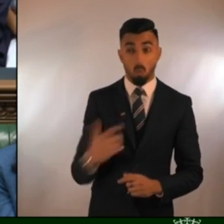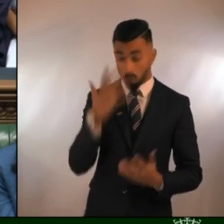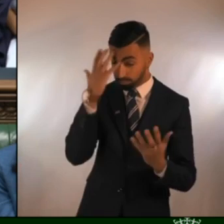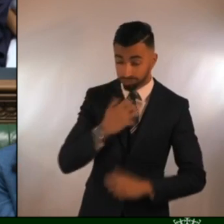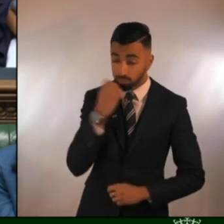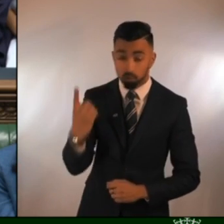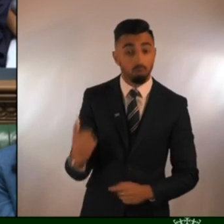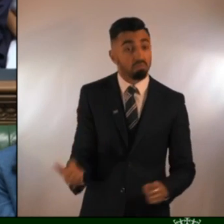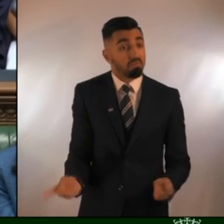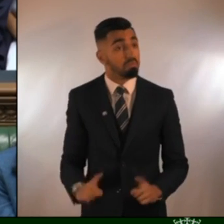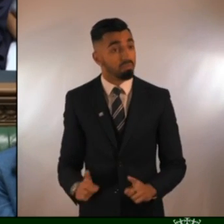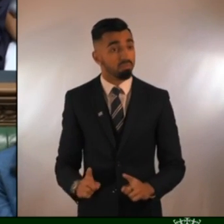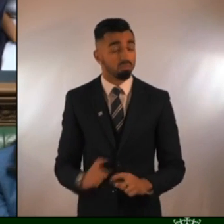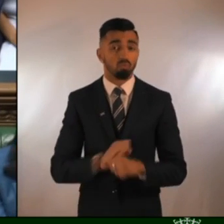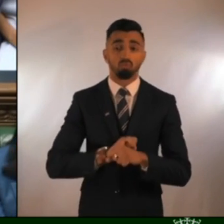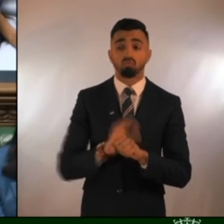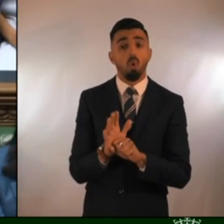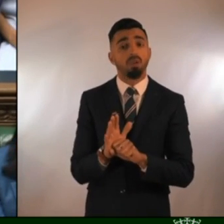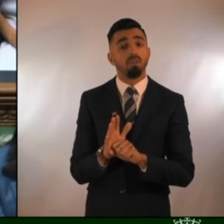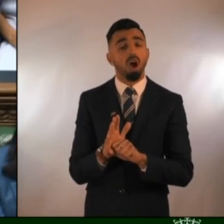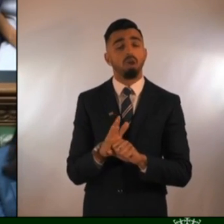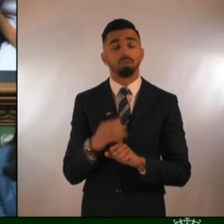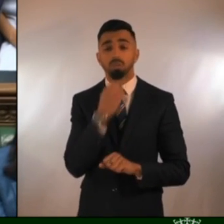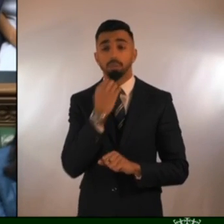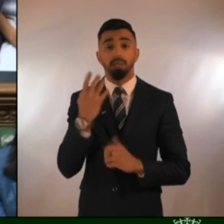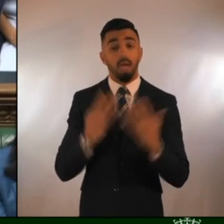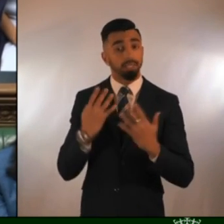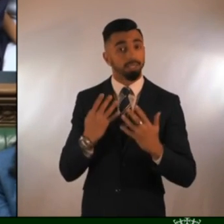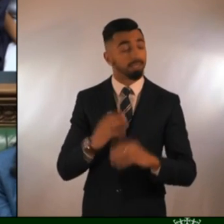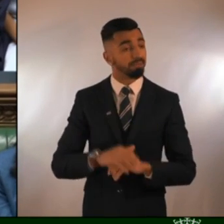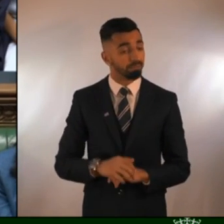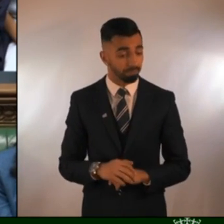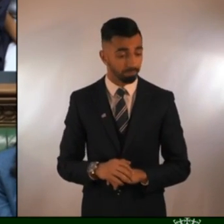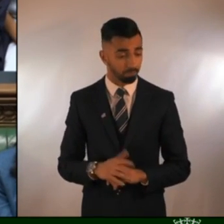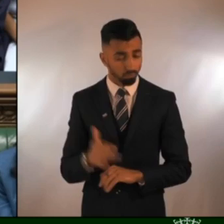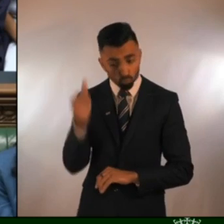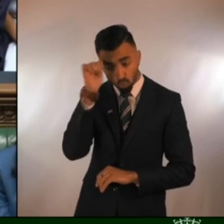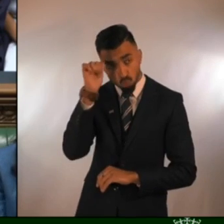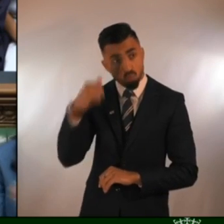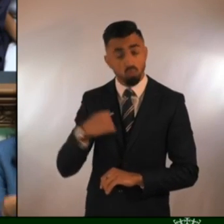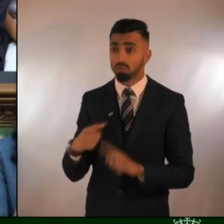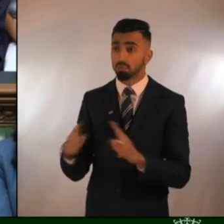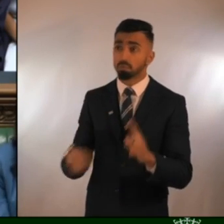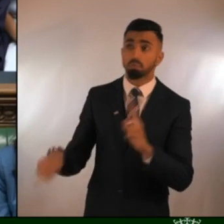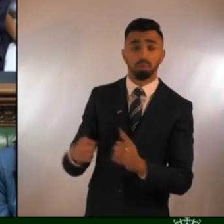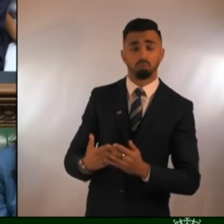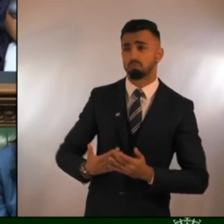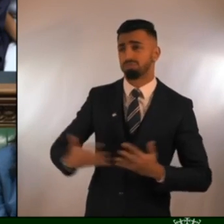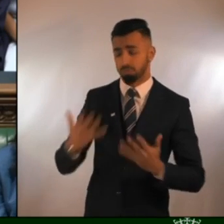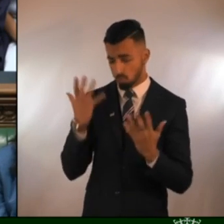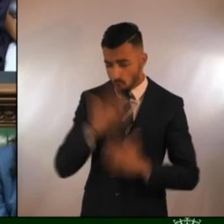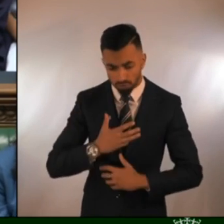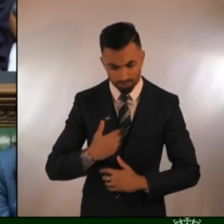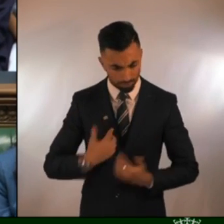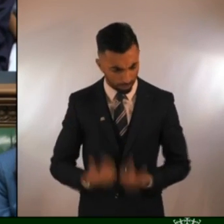coronavirus COVID-19. I know how worried people are. Worried about their health, the health of their